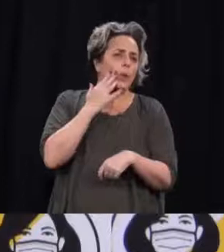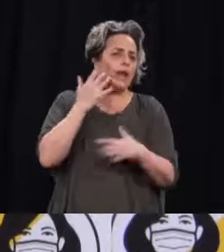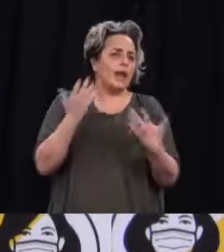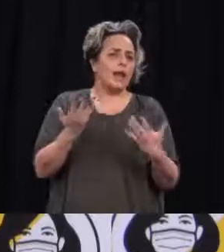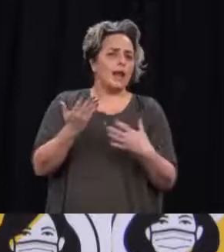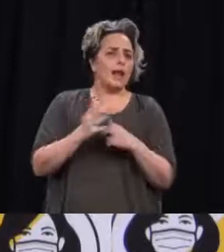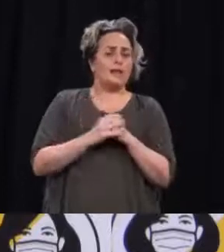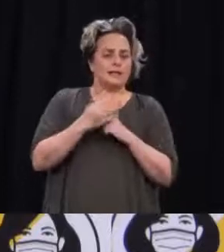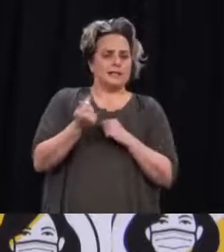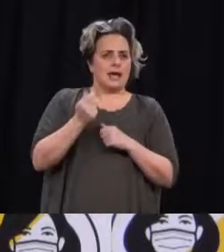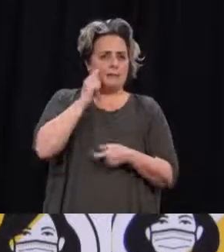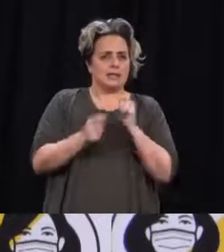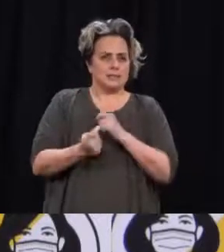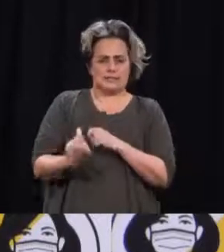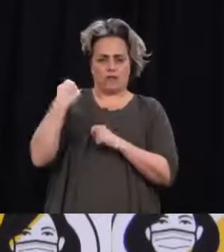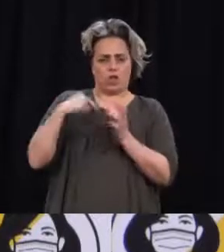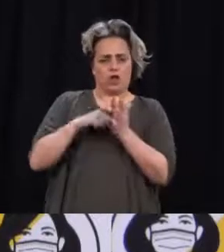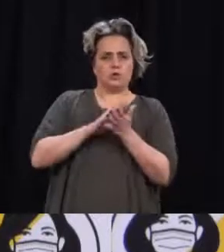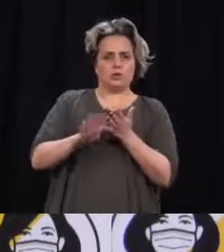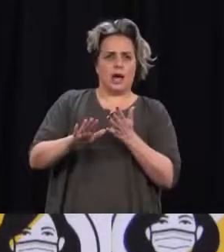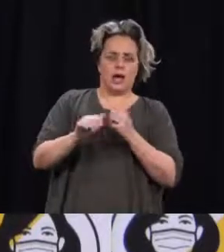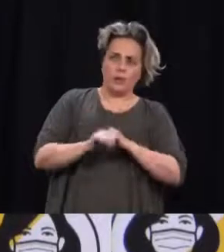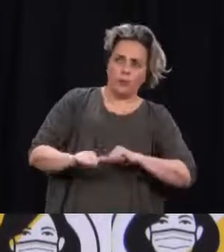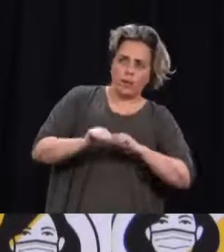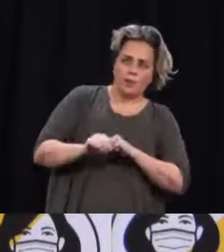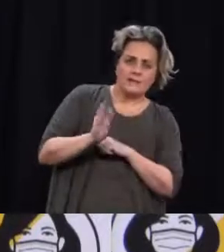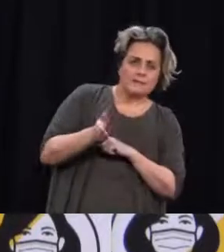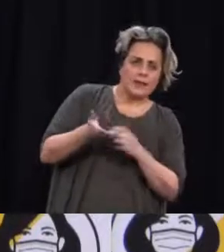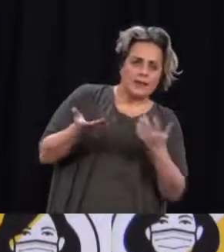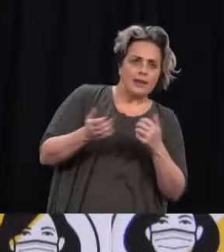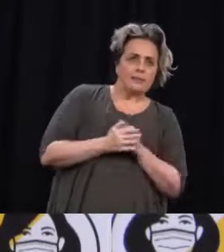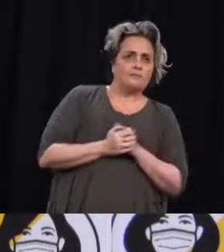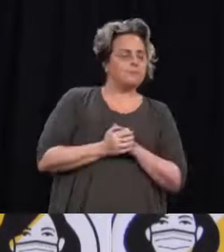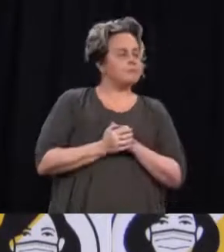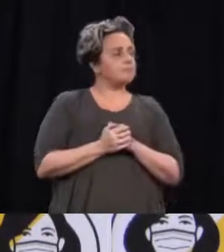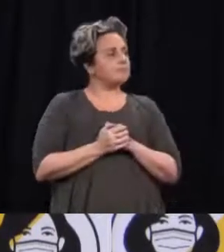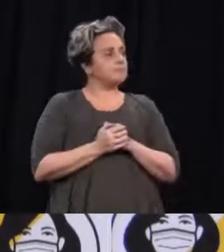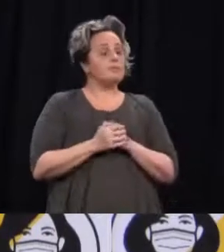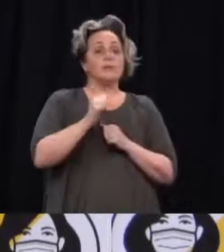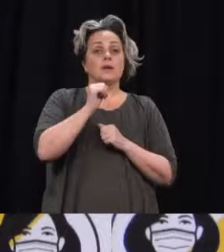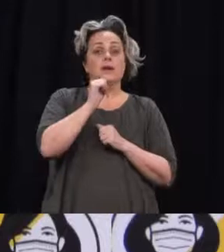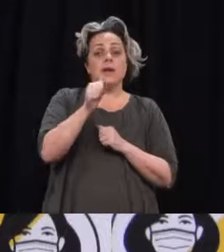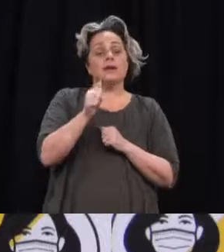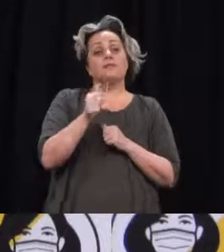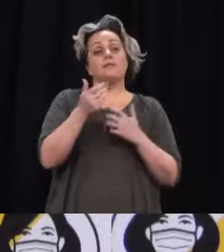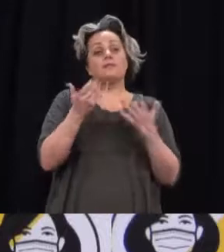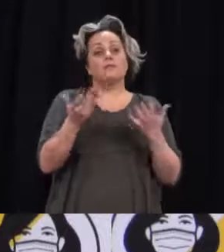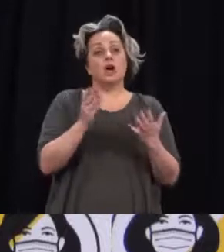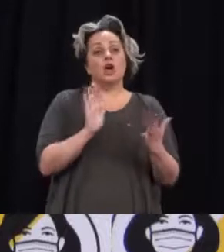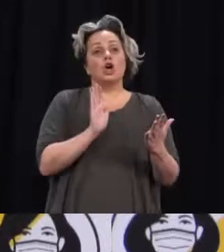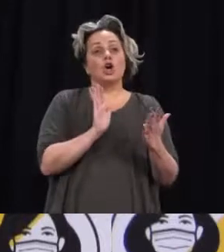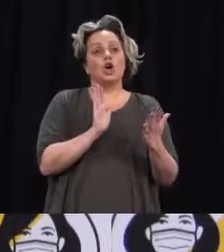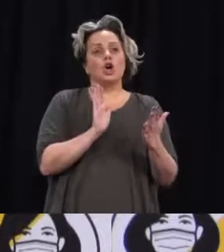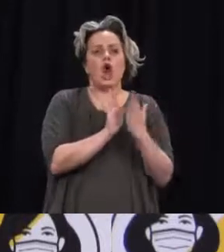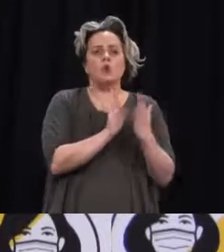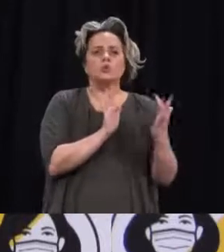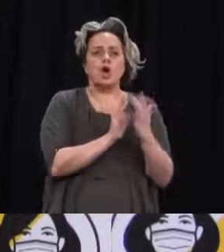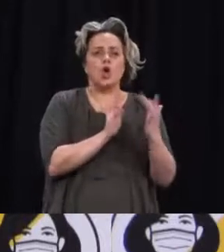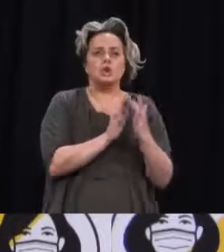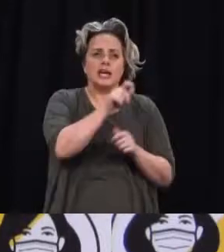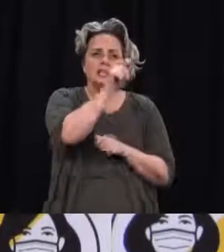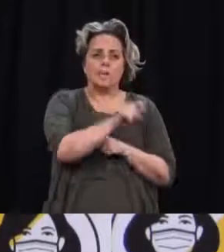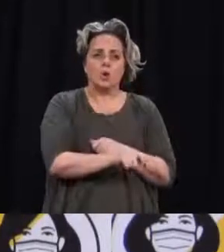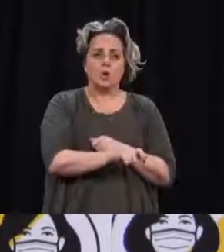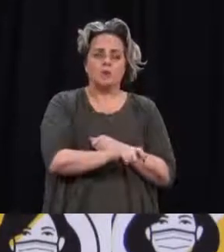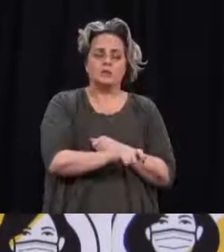as Thursday or Friday last week? What I can say is that anyone who is a close contact or who has been